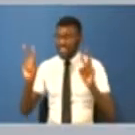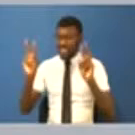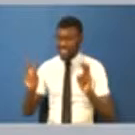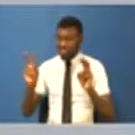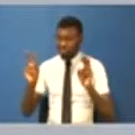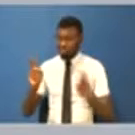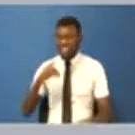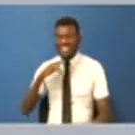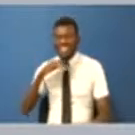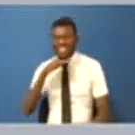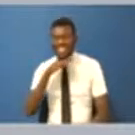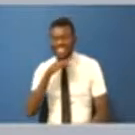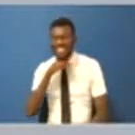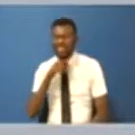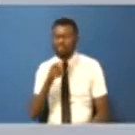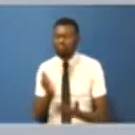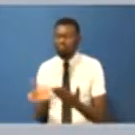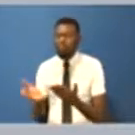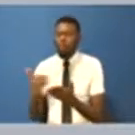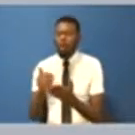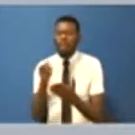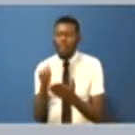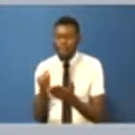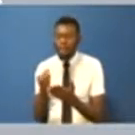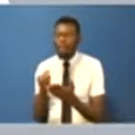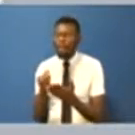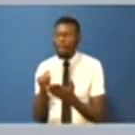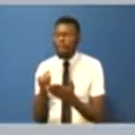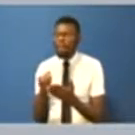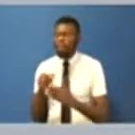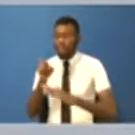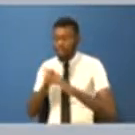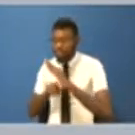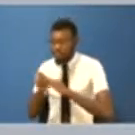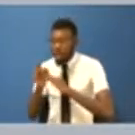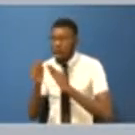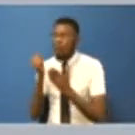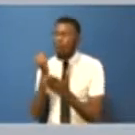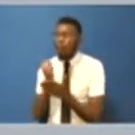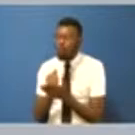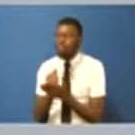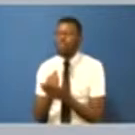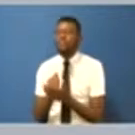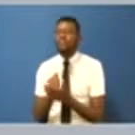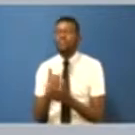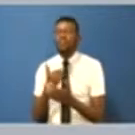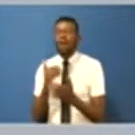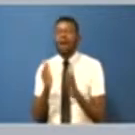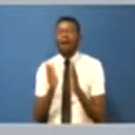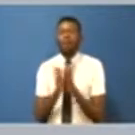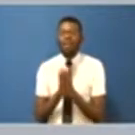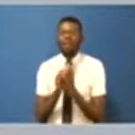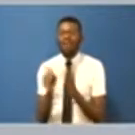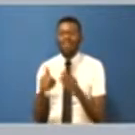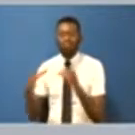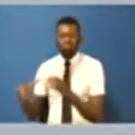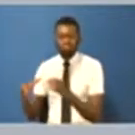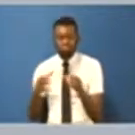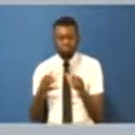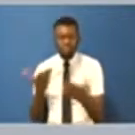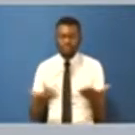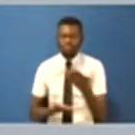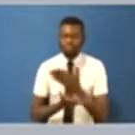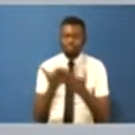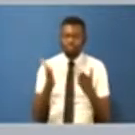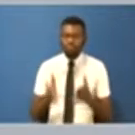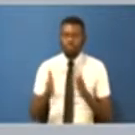garbage i would say this something i need to get to that office and sit with the other parties and we see the way